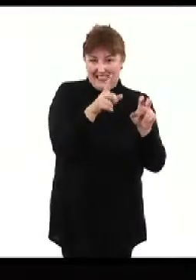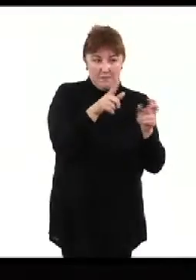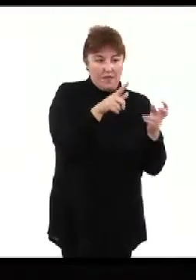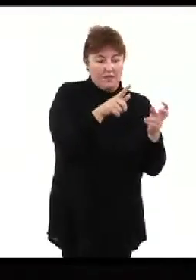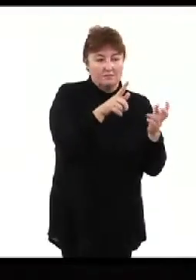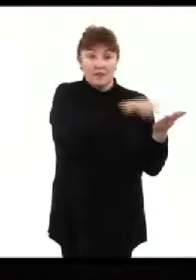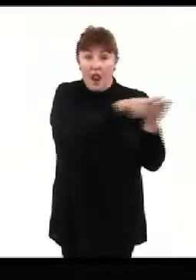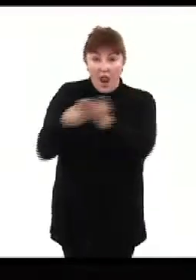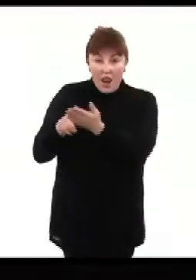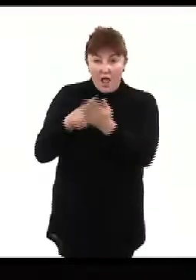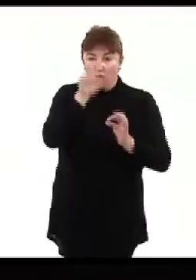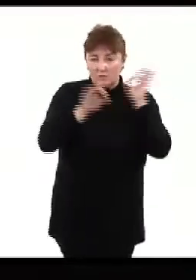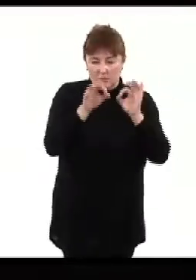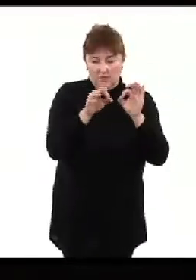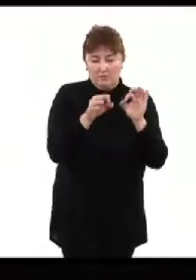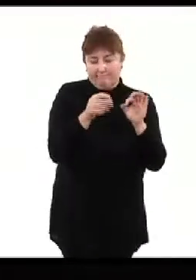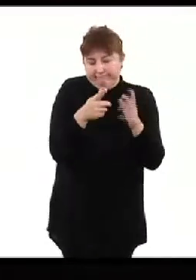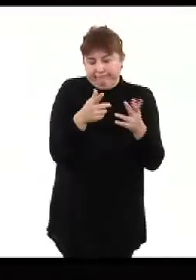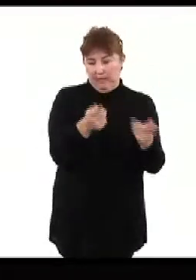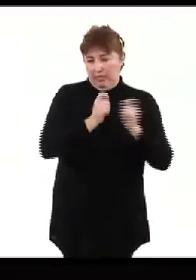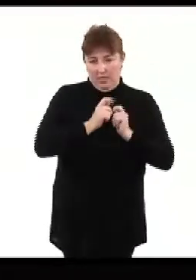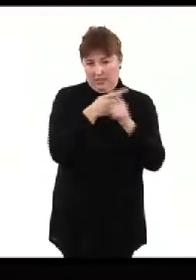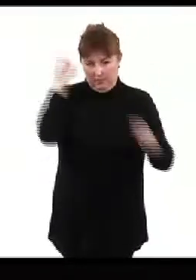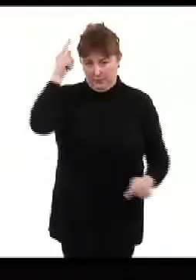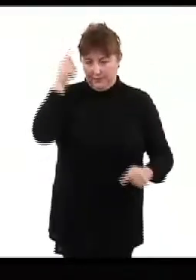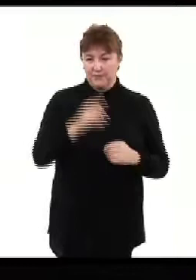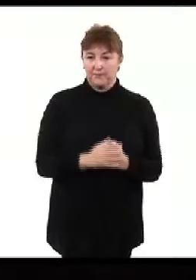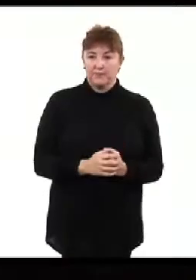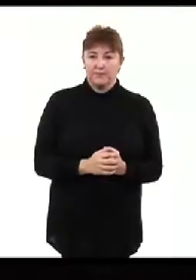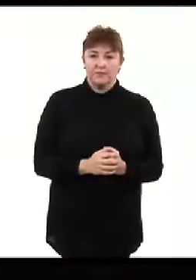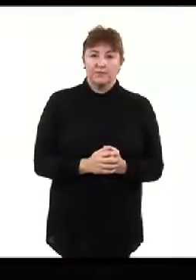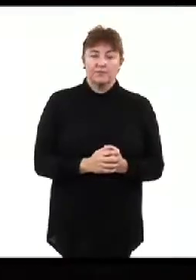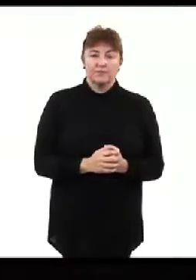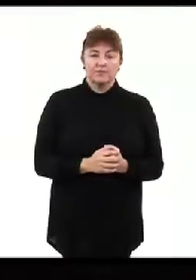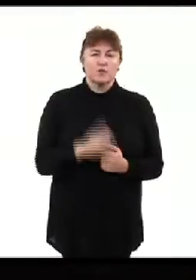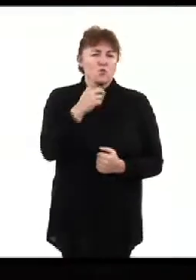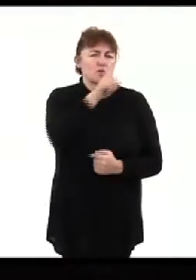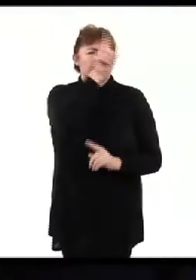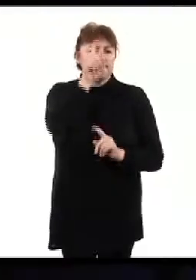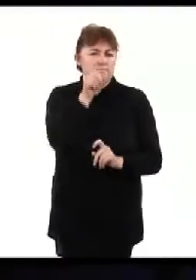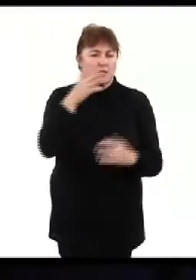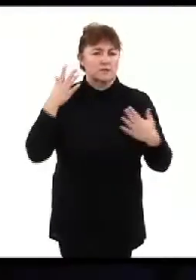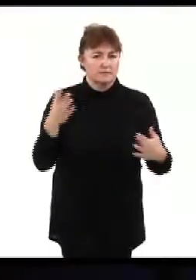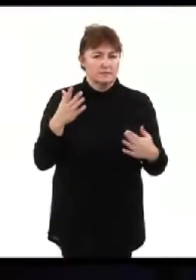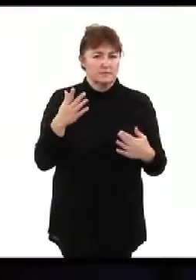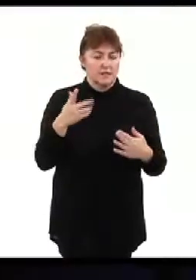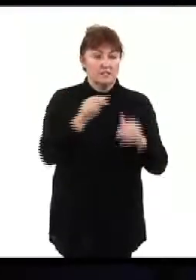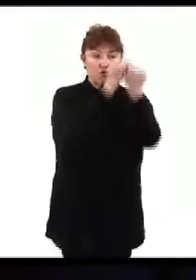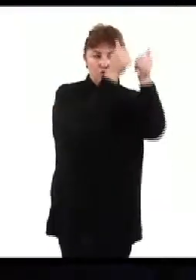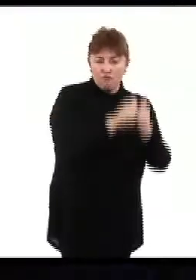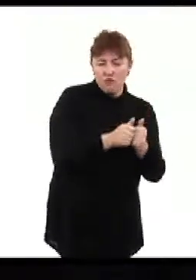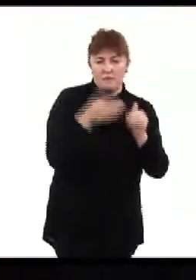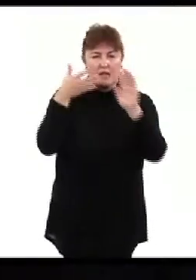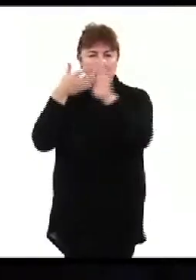So one question, let me go back. One question is whether or not representations of form and